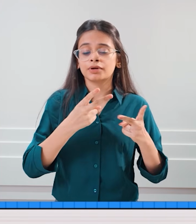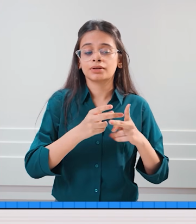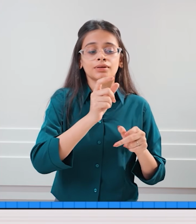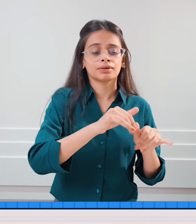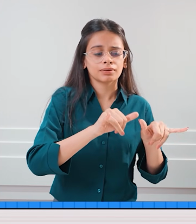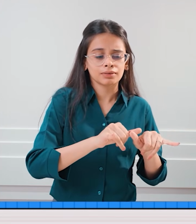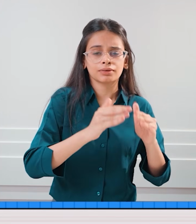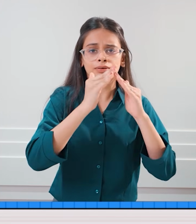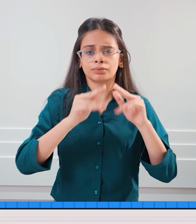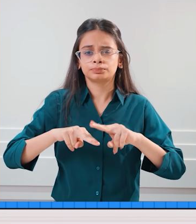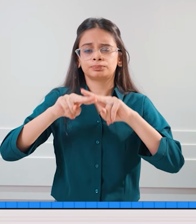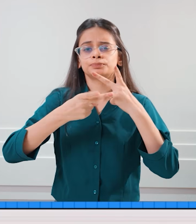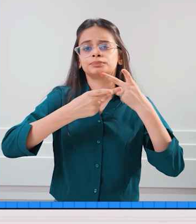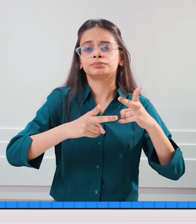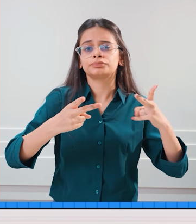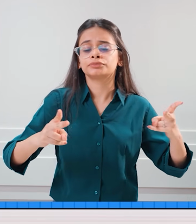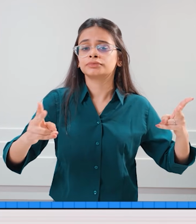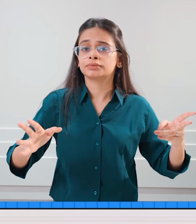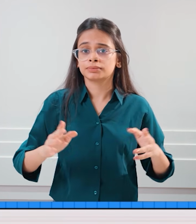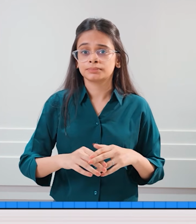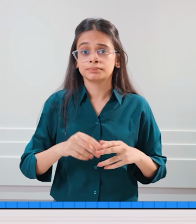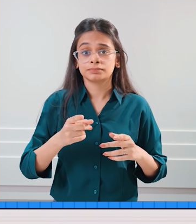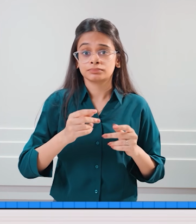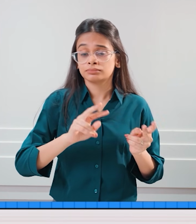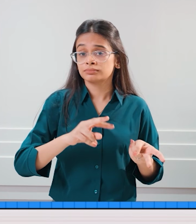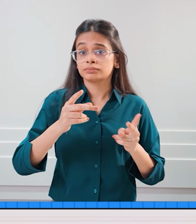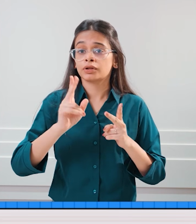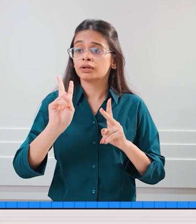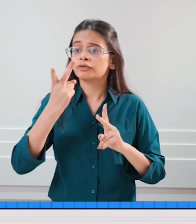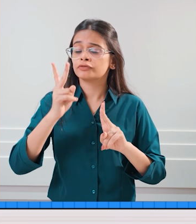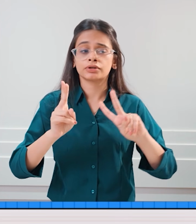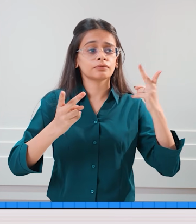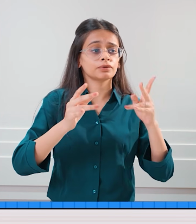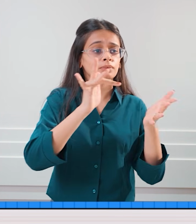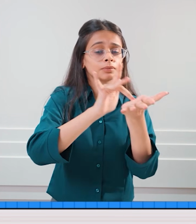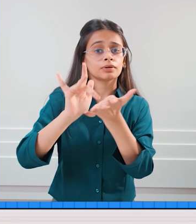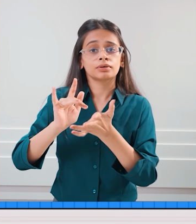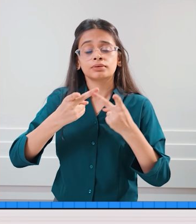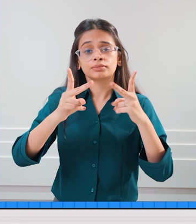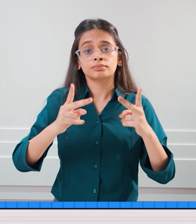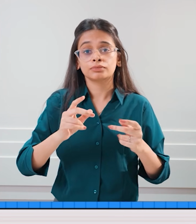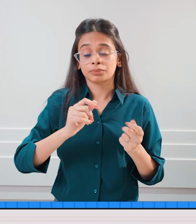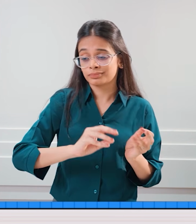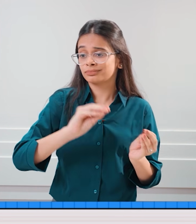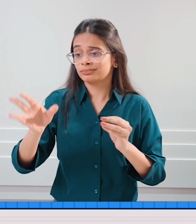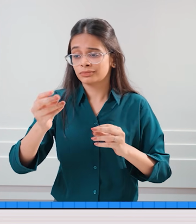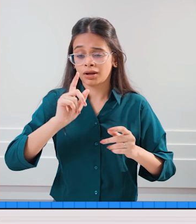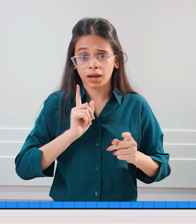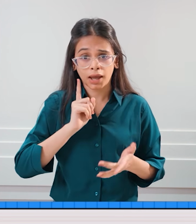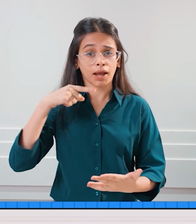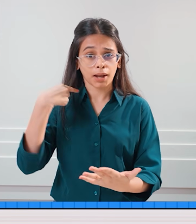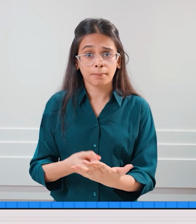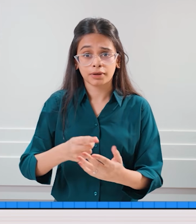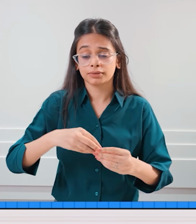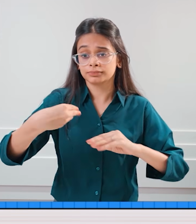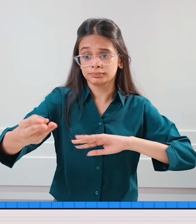unique characteristics and scale requirements. Each piece of real estate is unique and therefore it's not fungible like gold, nor can real